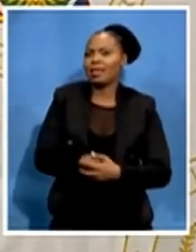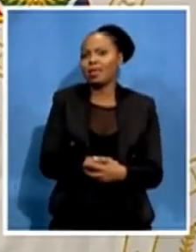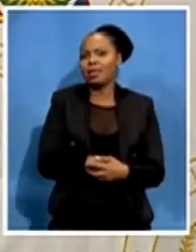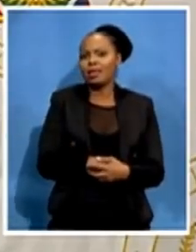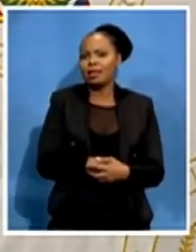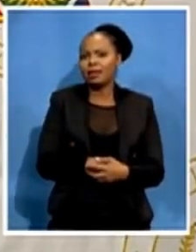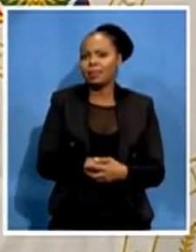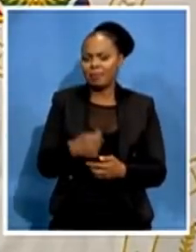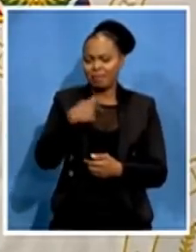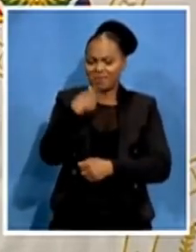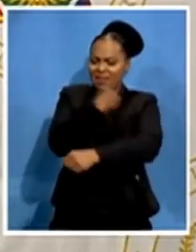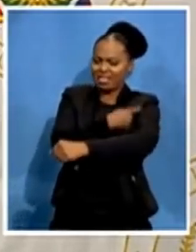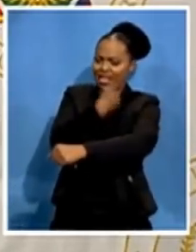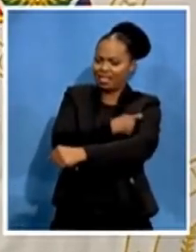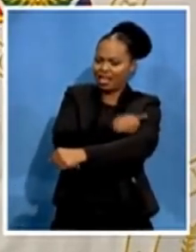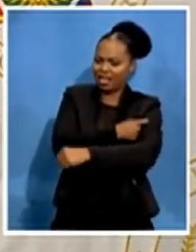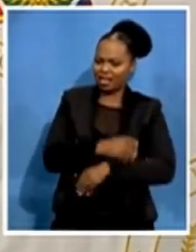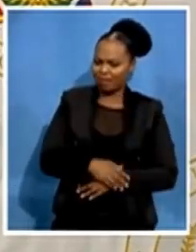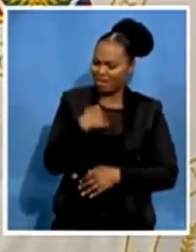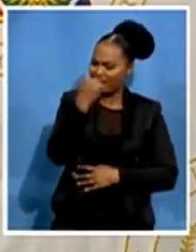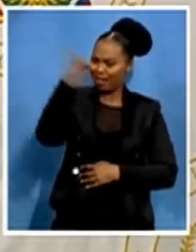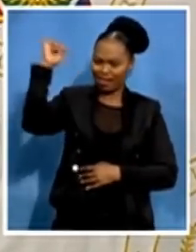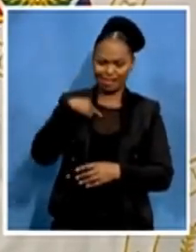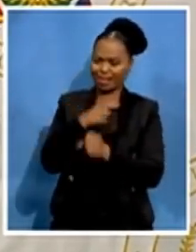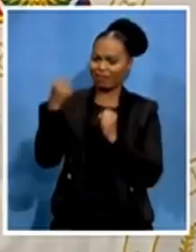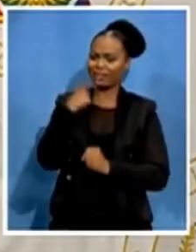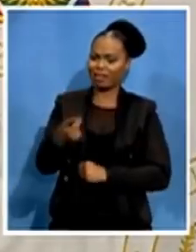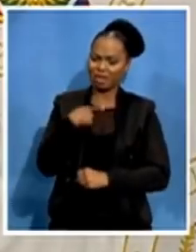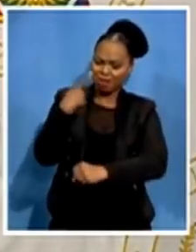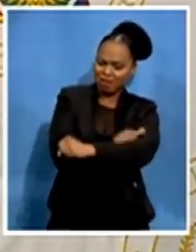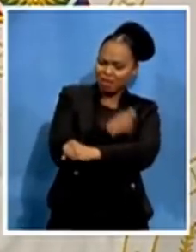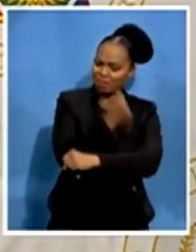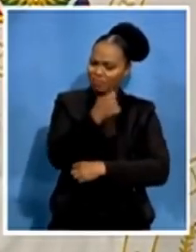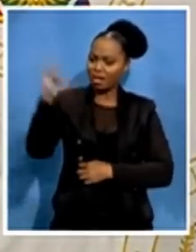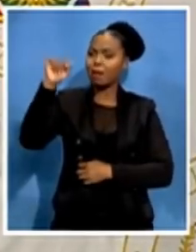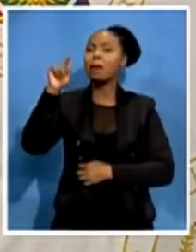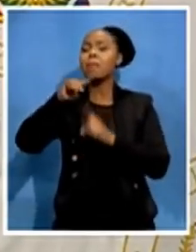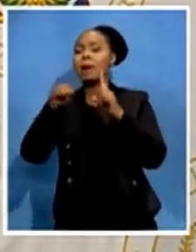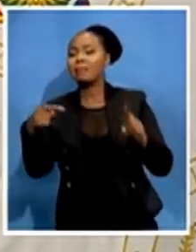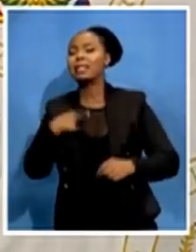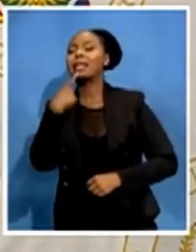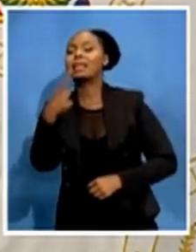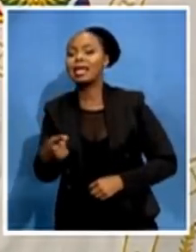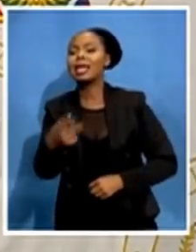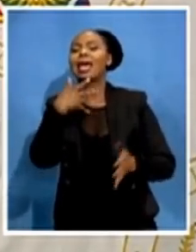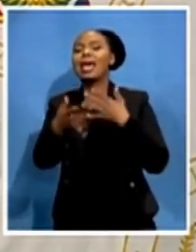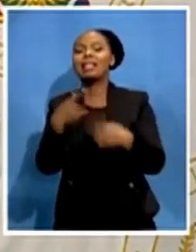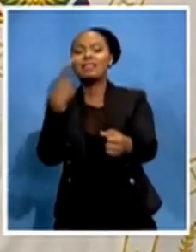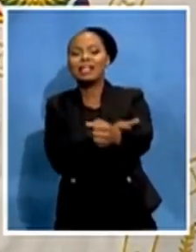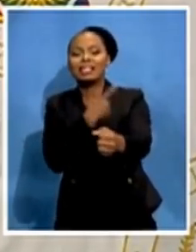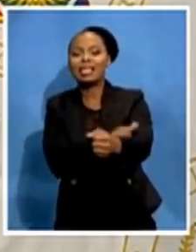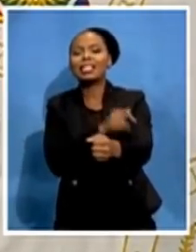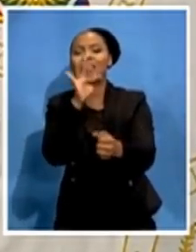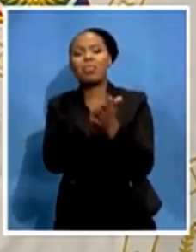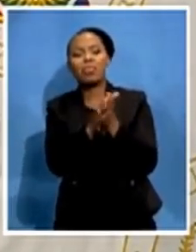But any vaccination that will do harm to people, I'm praying against it, and I'll never stop. I'm asking